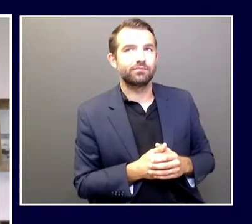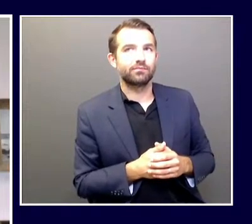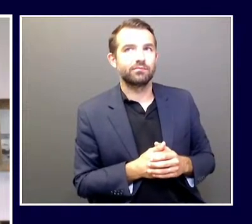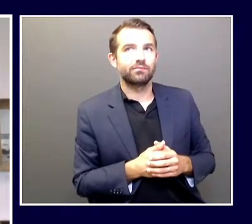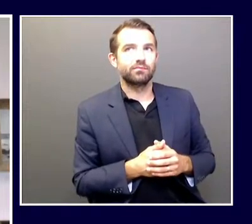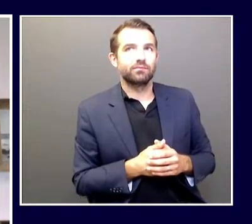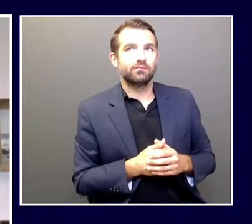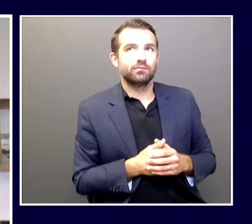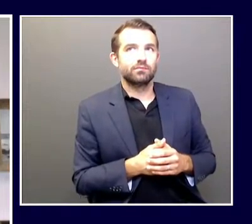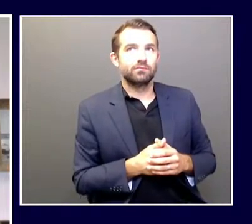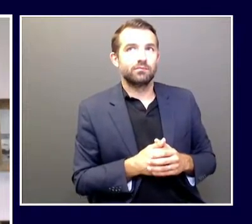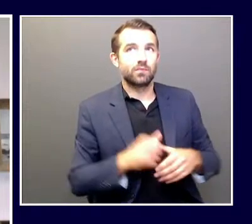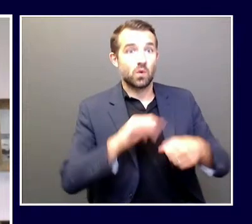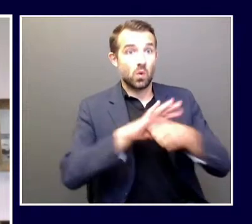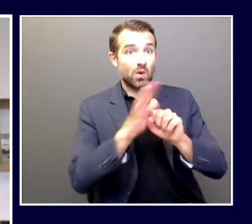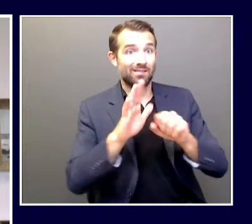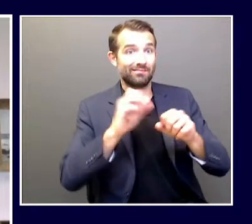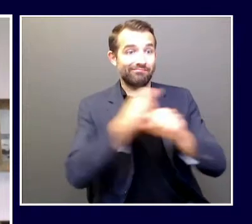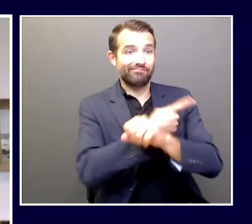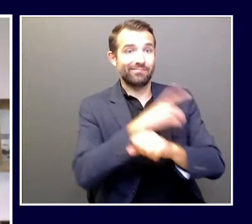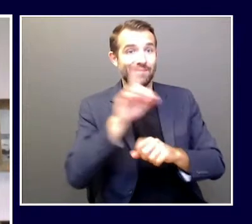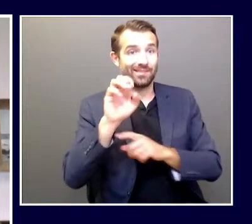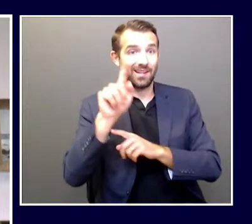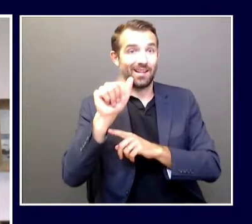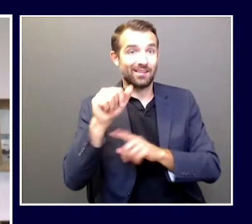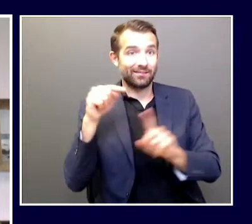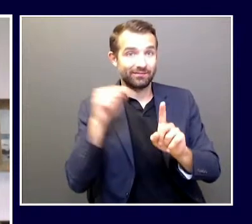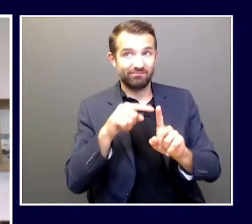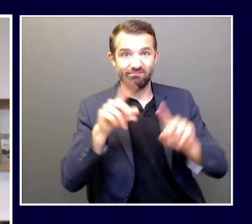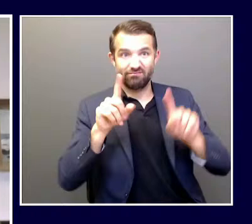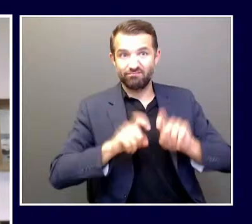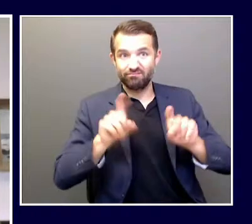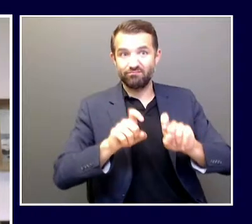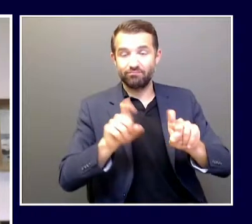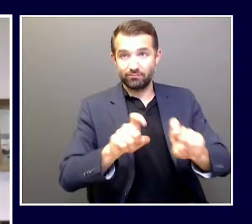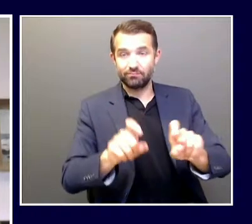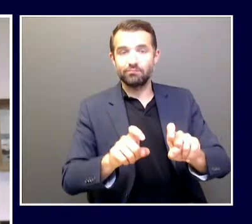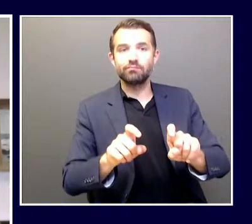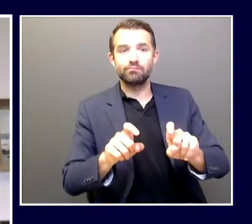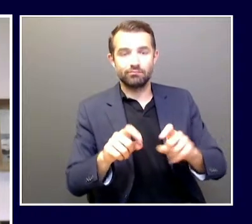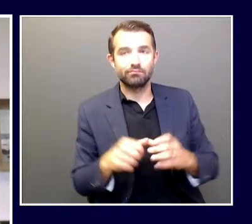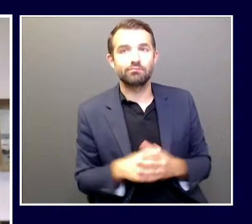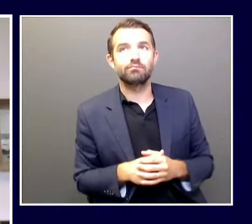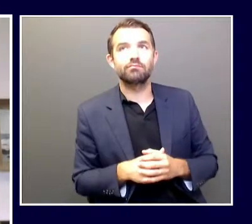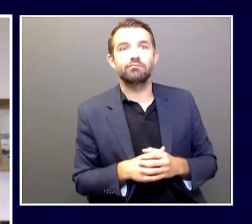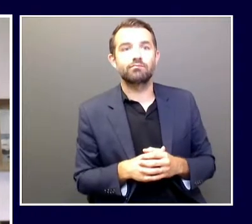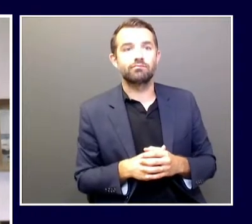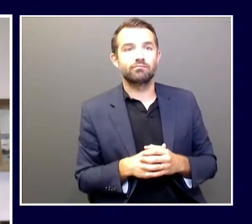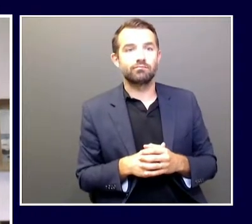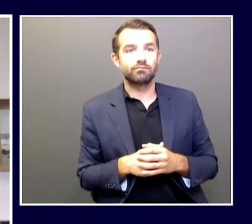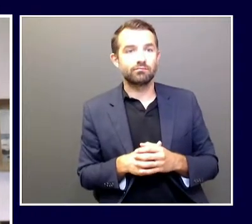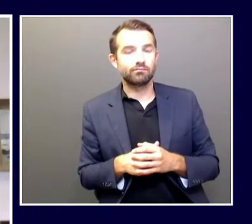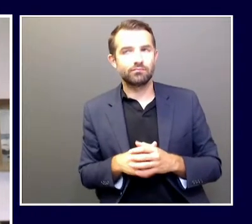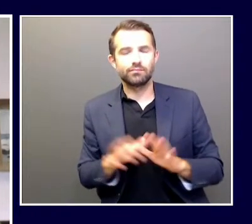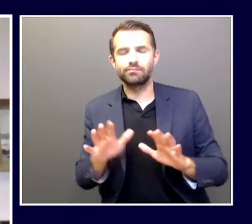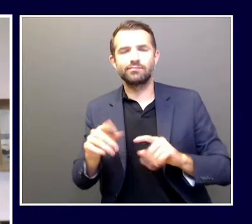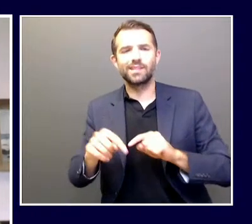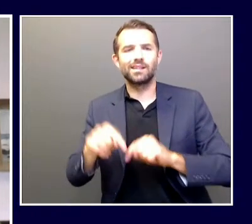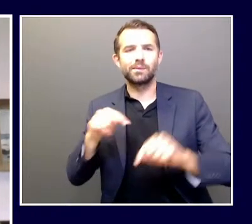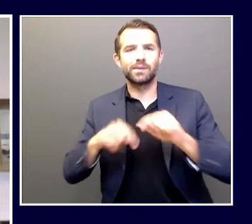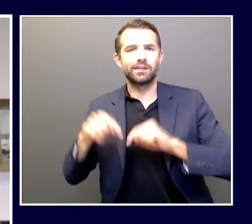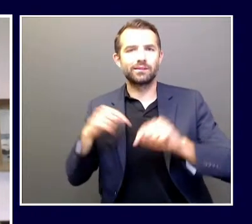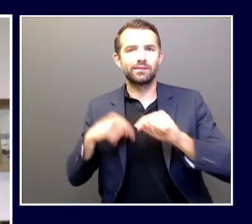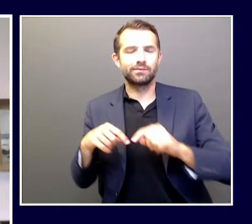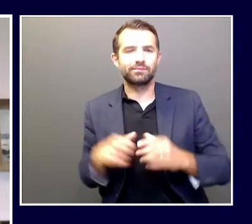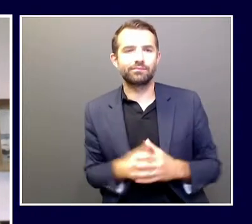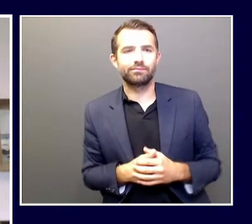how many of the overall, let me back up. What percent of tests is the